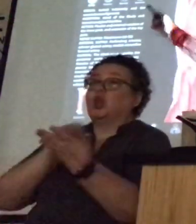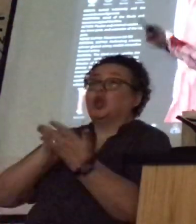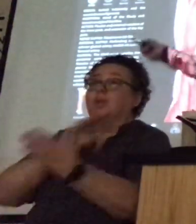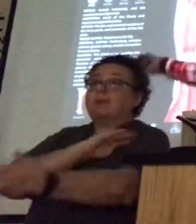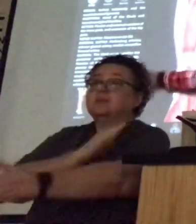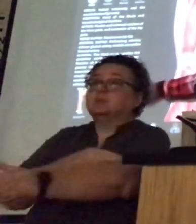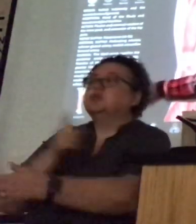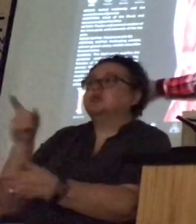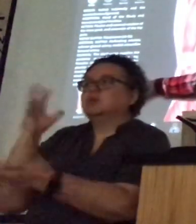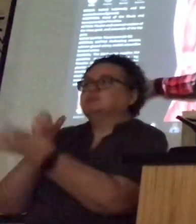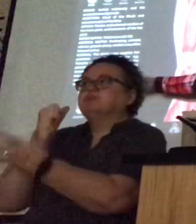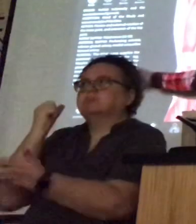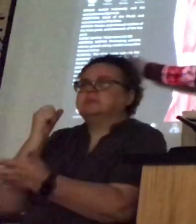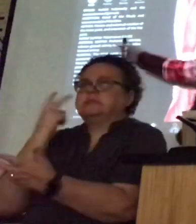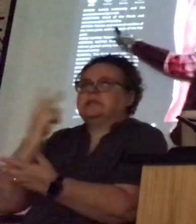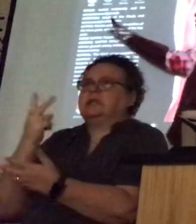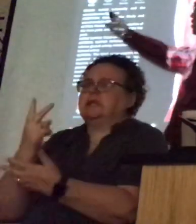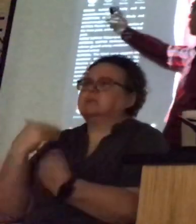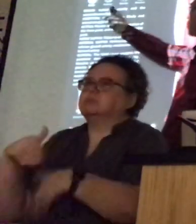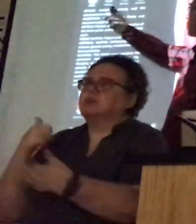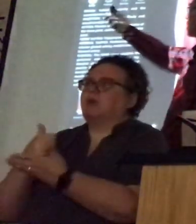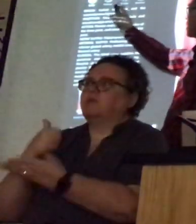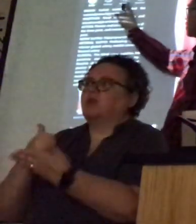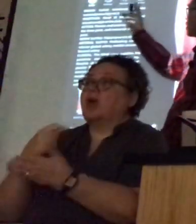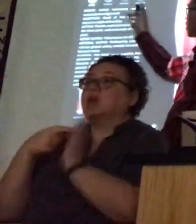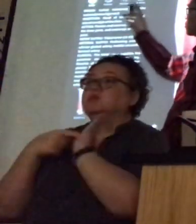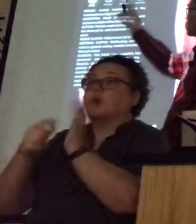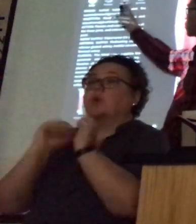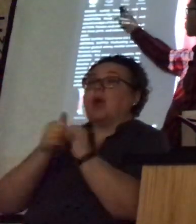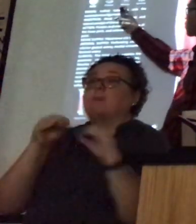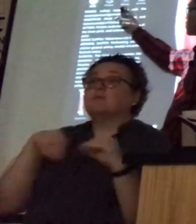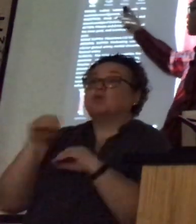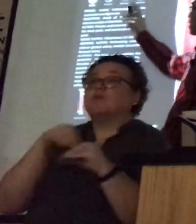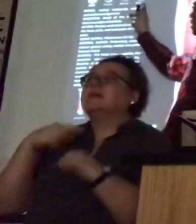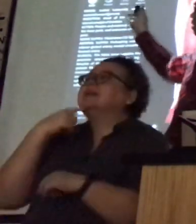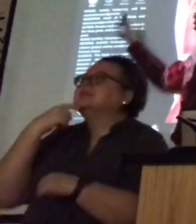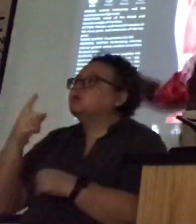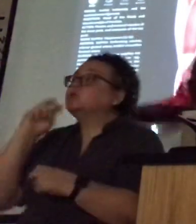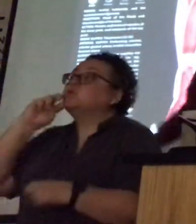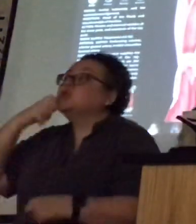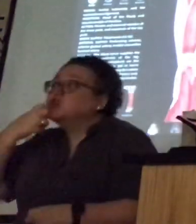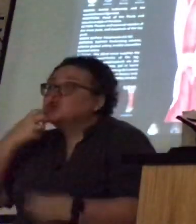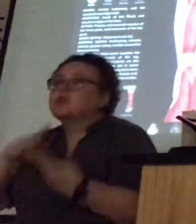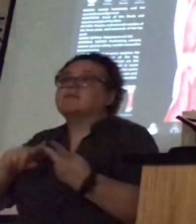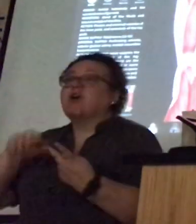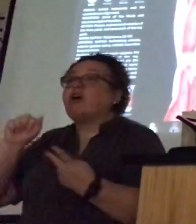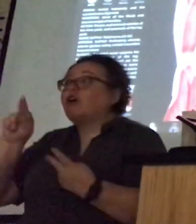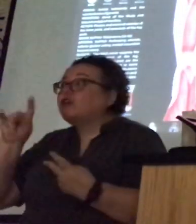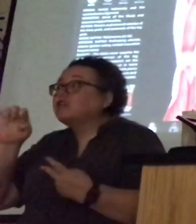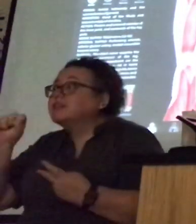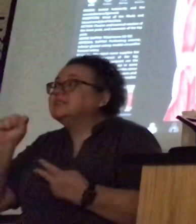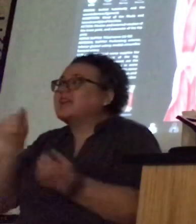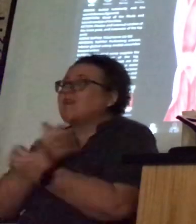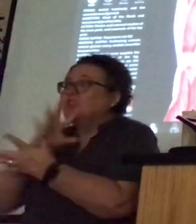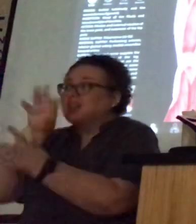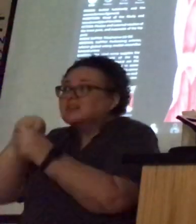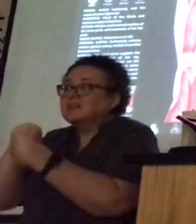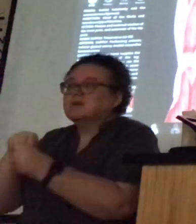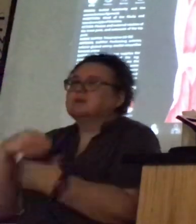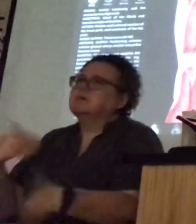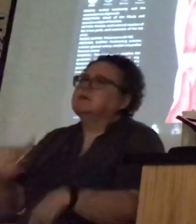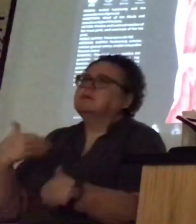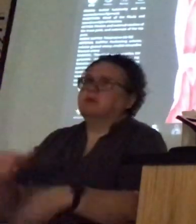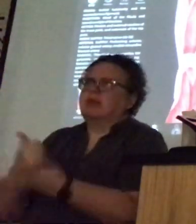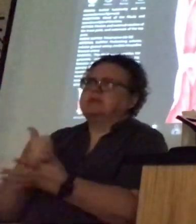useful this is. All this information here. I showed you how it can move. It even tells you nerves and arteries. That'll be